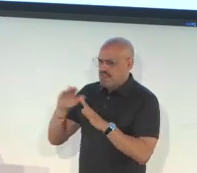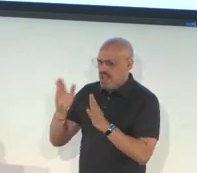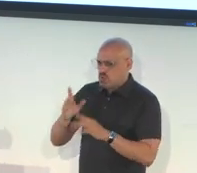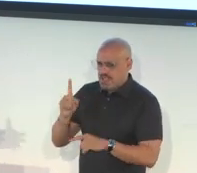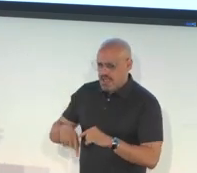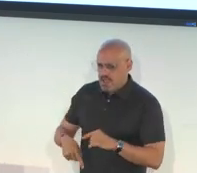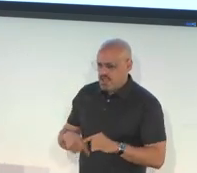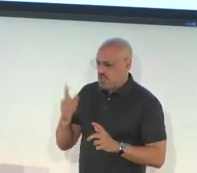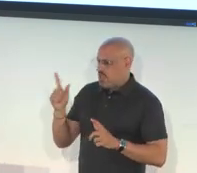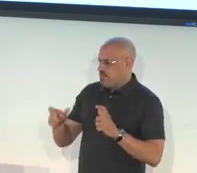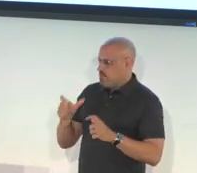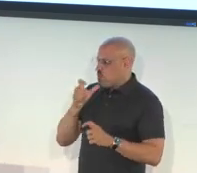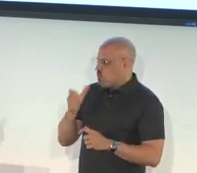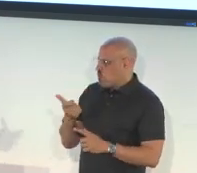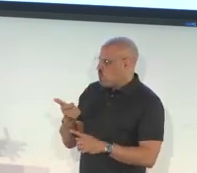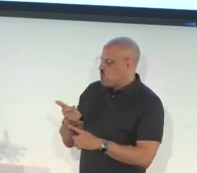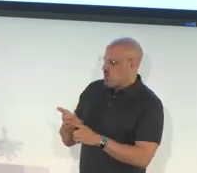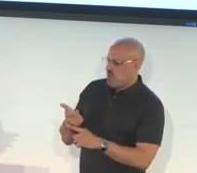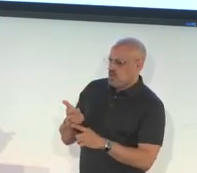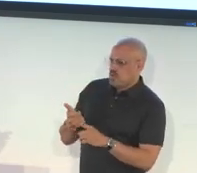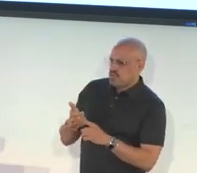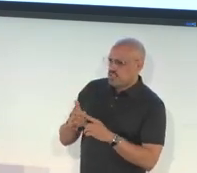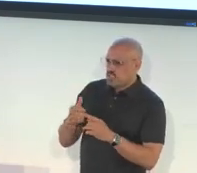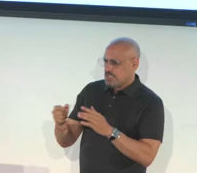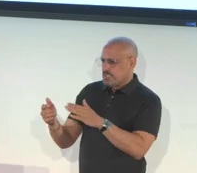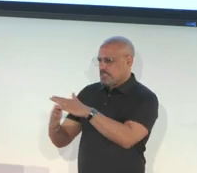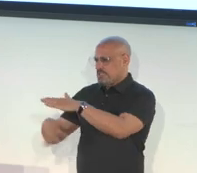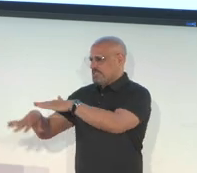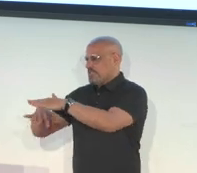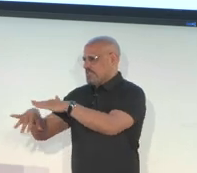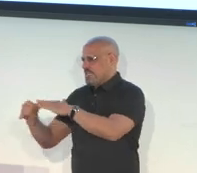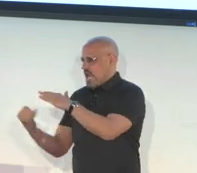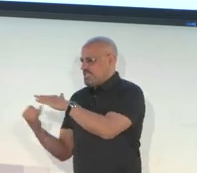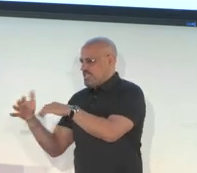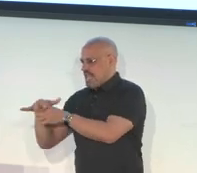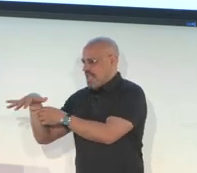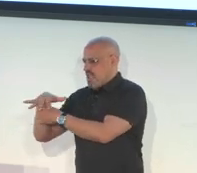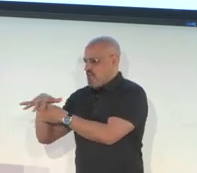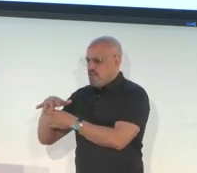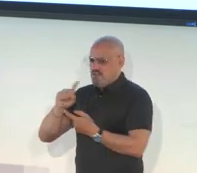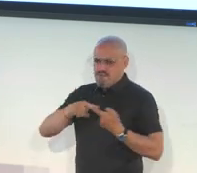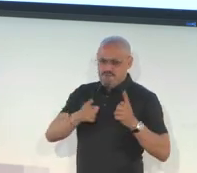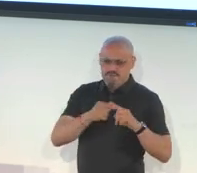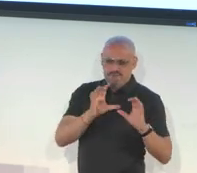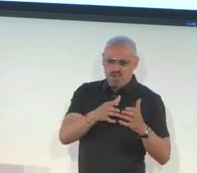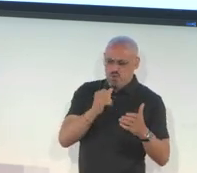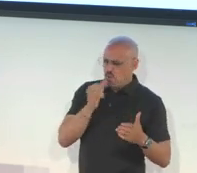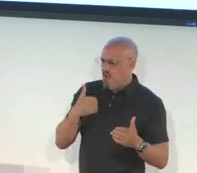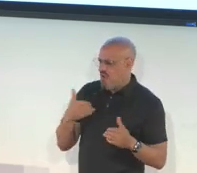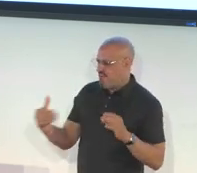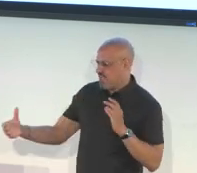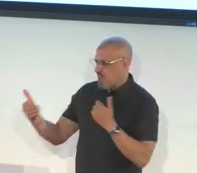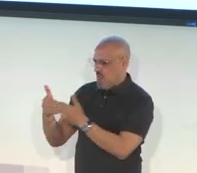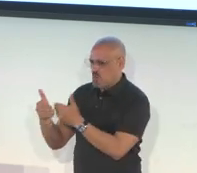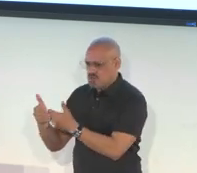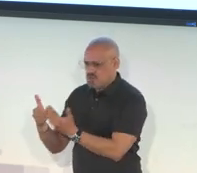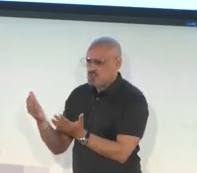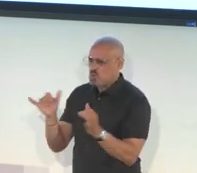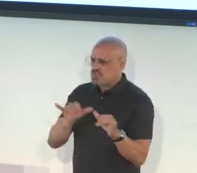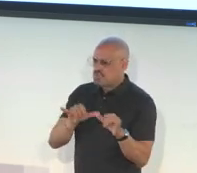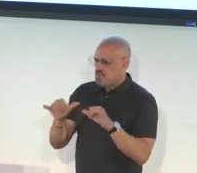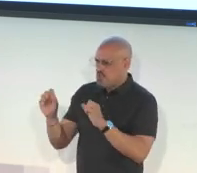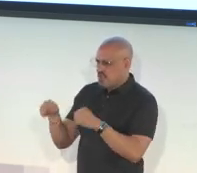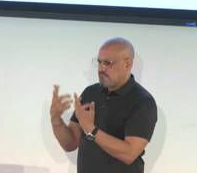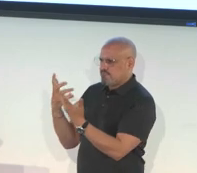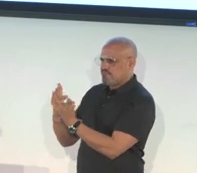who are in remote areas or do not have friendship groups that they can connect within their local spaces. So in some ways, it can fulfill a